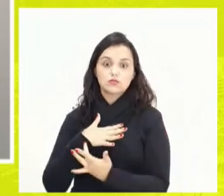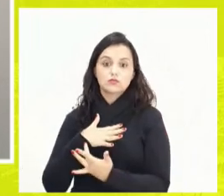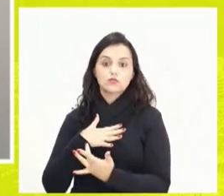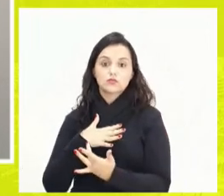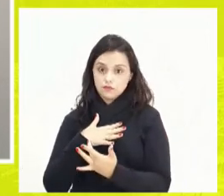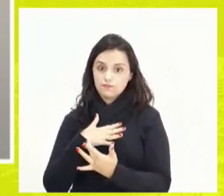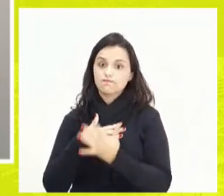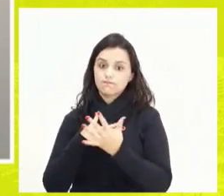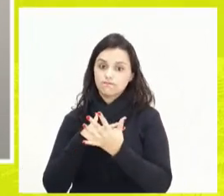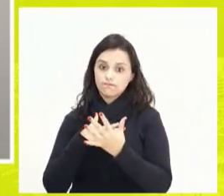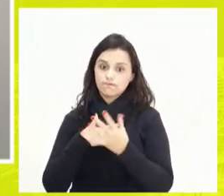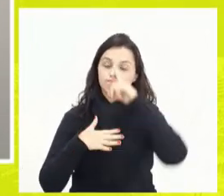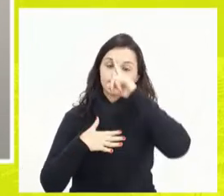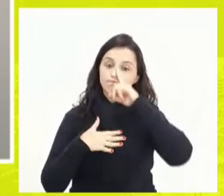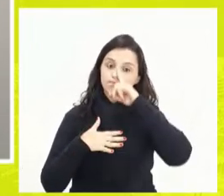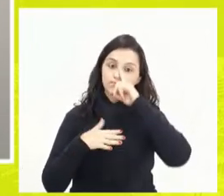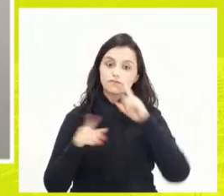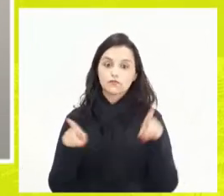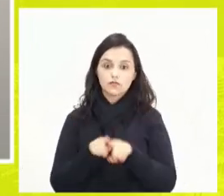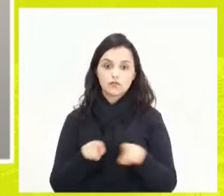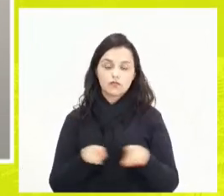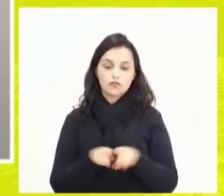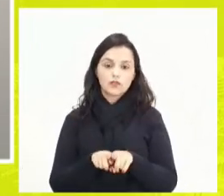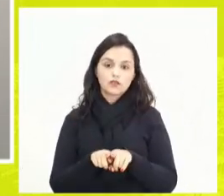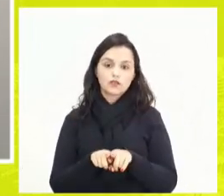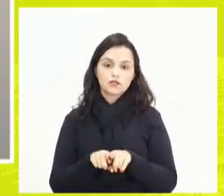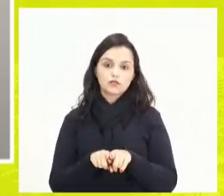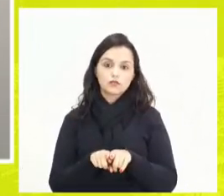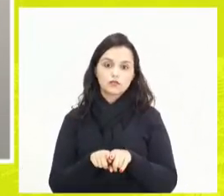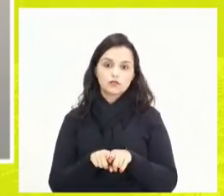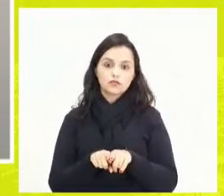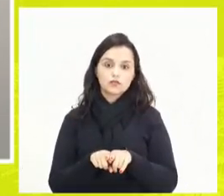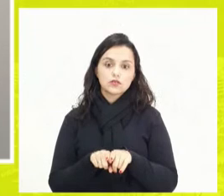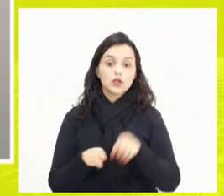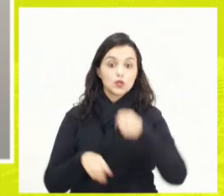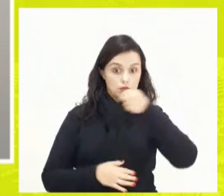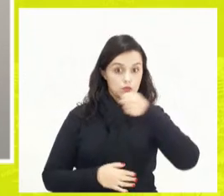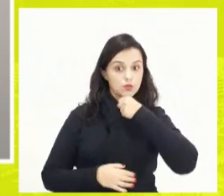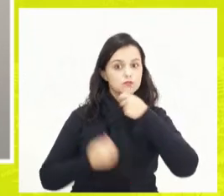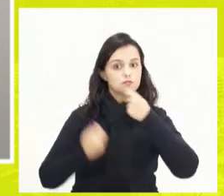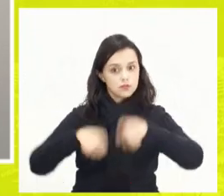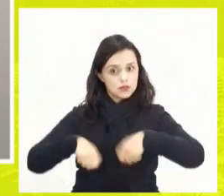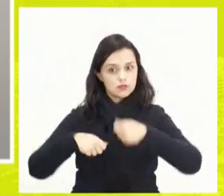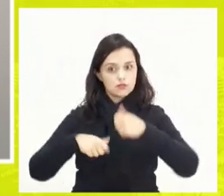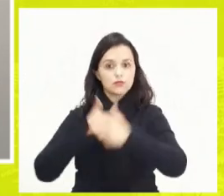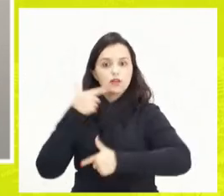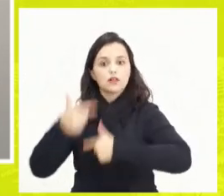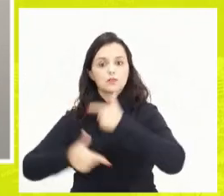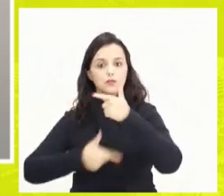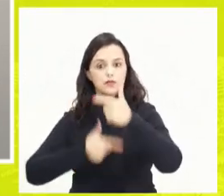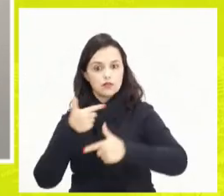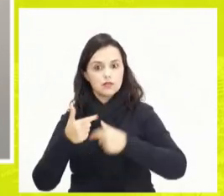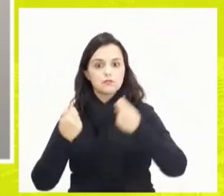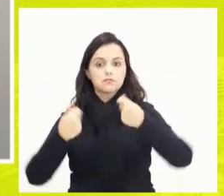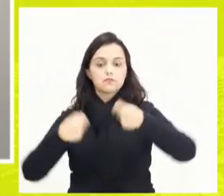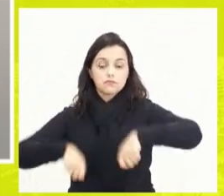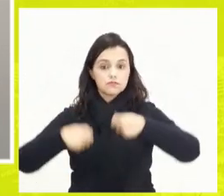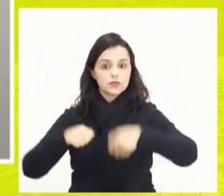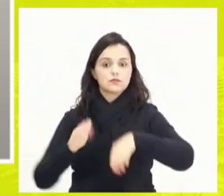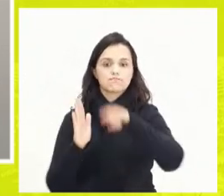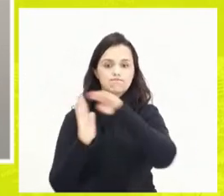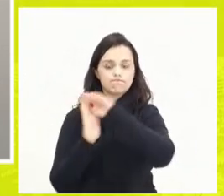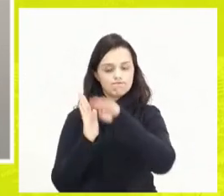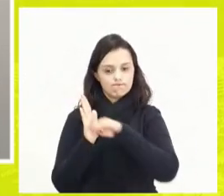is worth to cover if the reporters are being exposed things need to be covered but